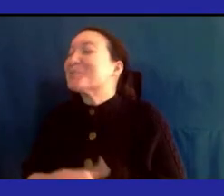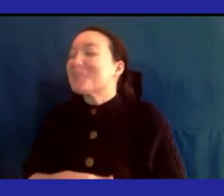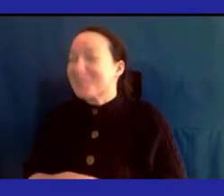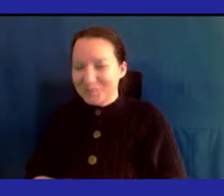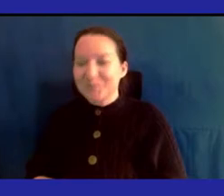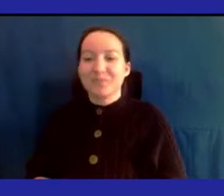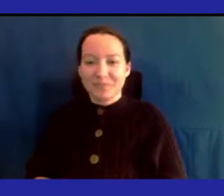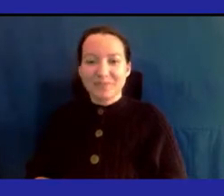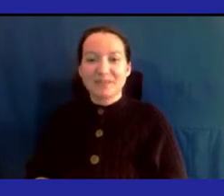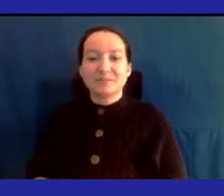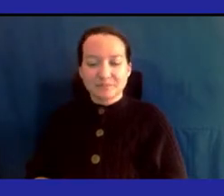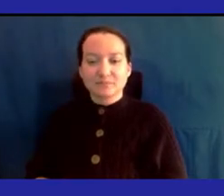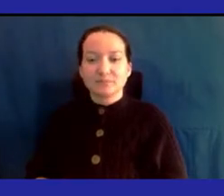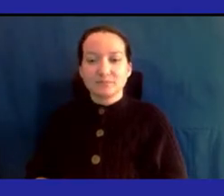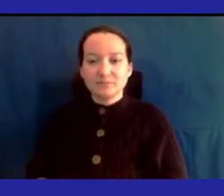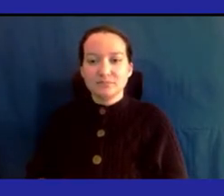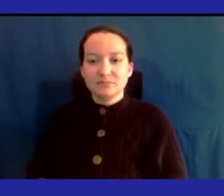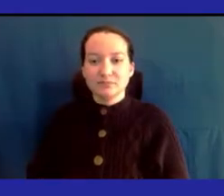Thank you.